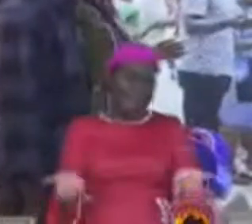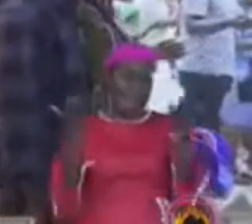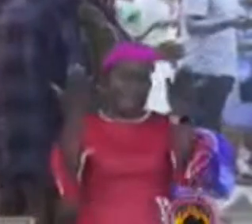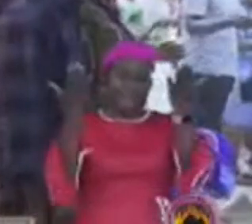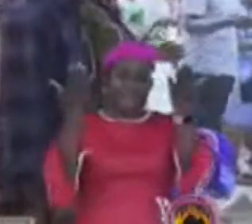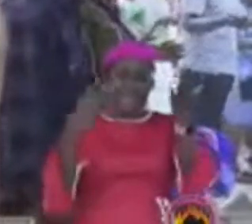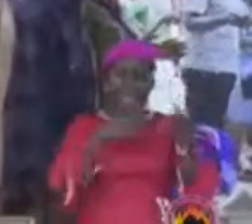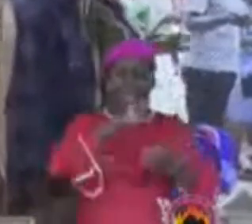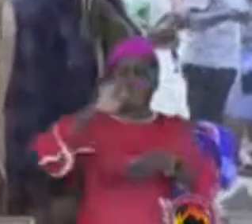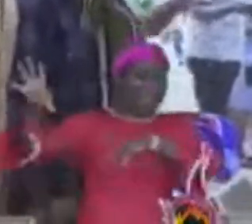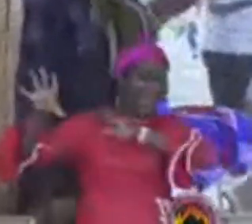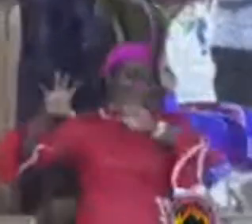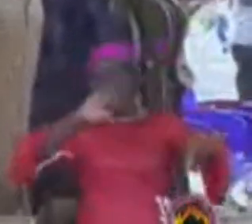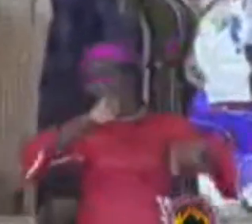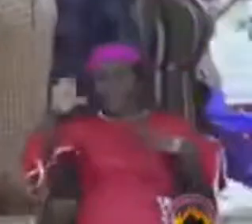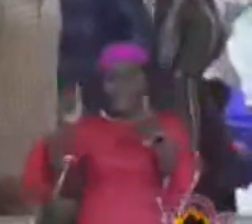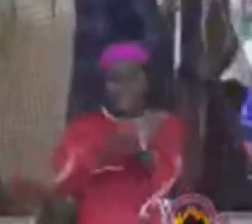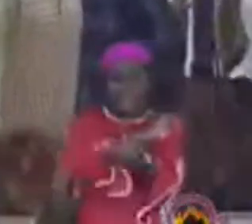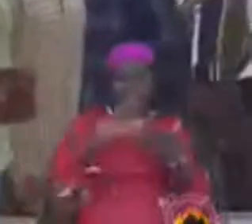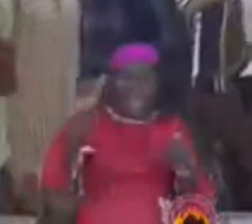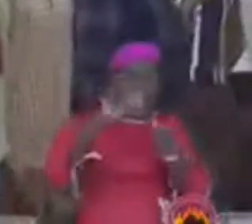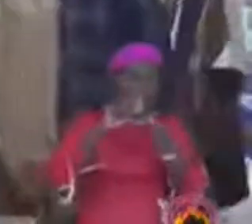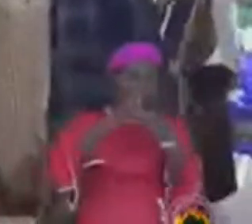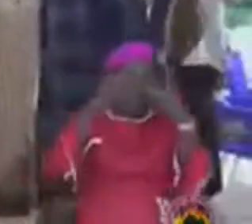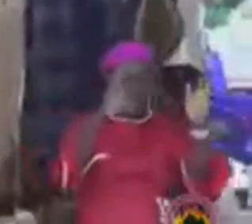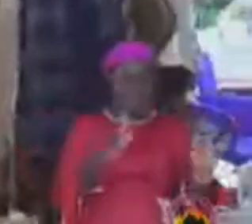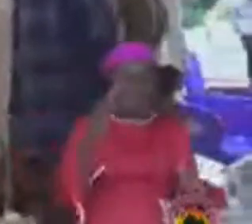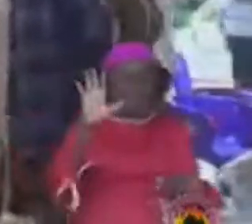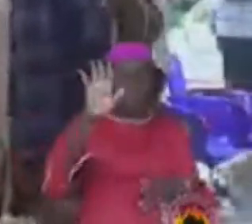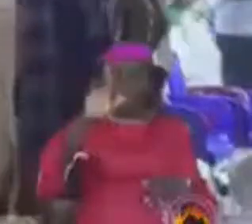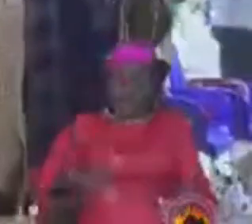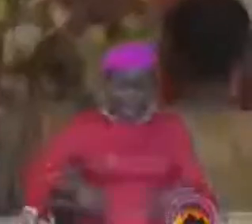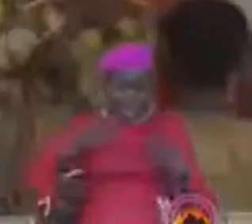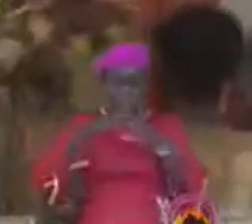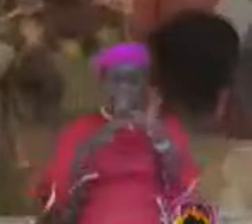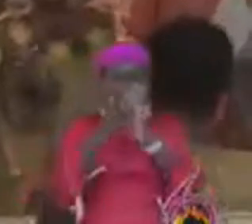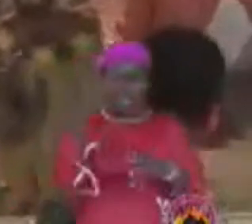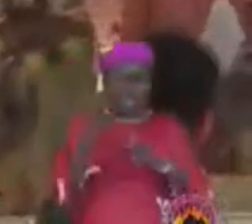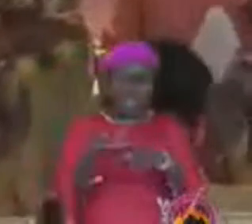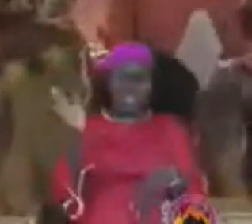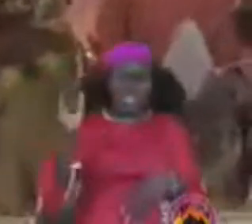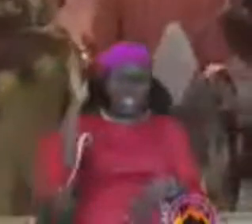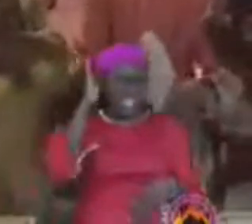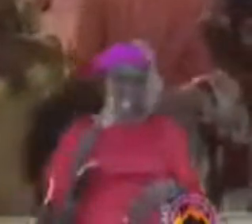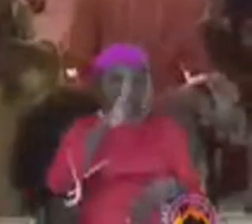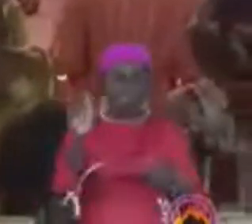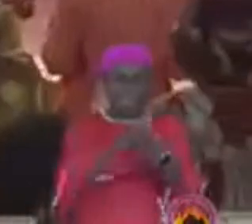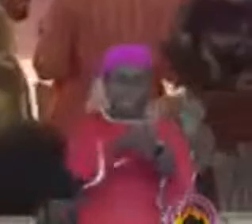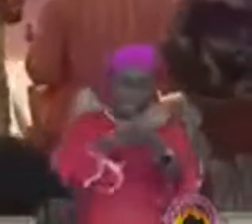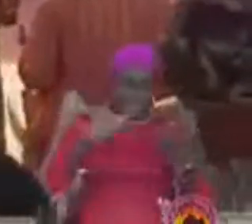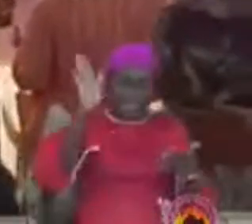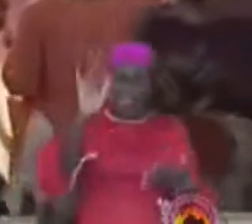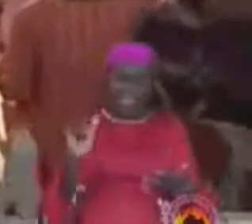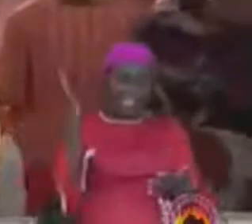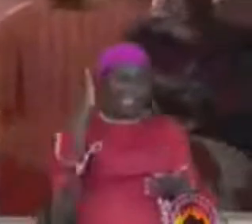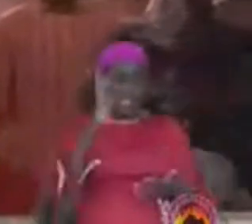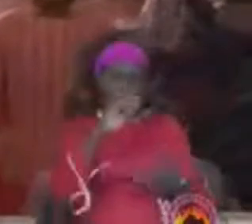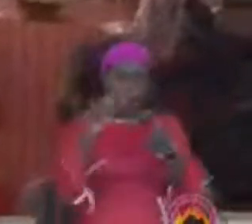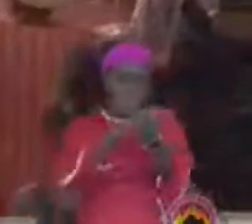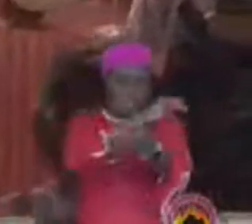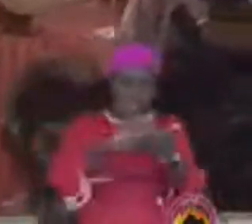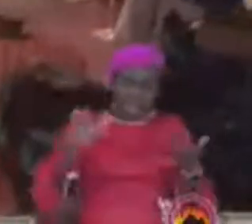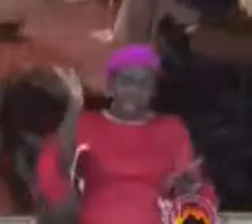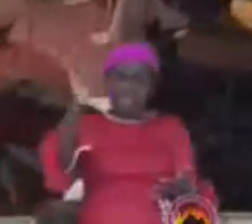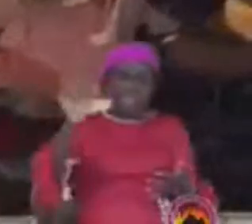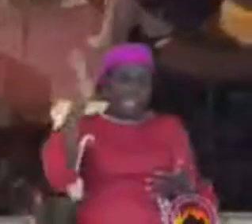and scatter every enemy of your life in the name of Jesus. They shall be scattered. They shall be scattered. They shall be scattered. They shall